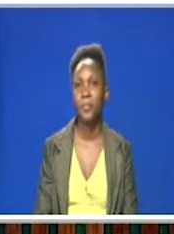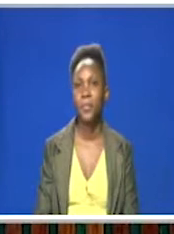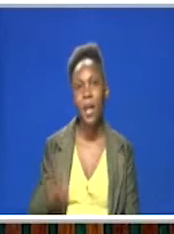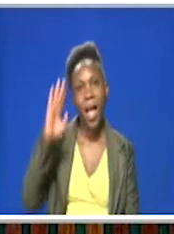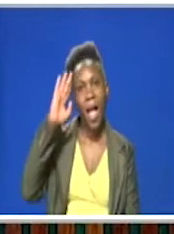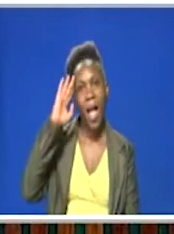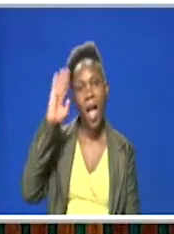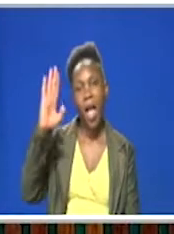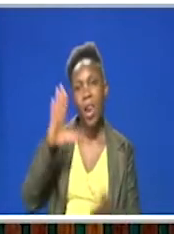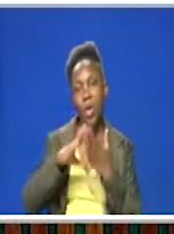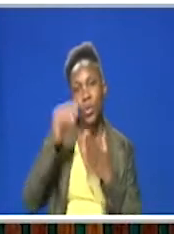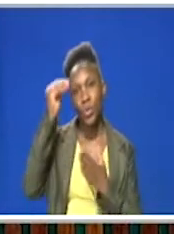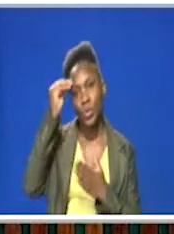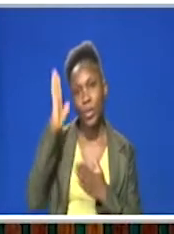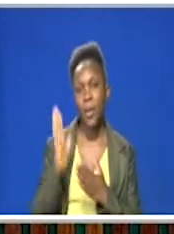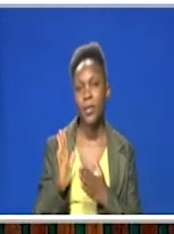Student,